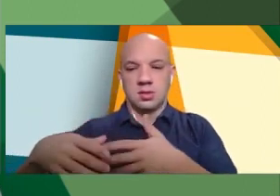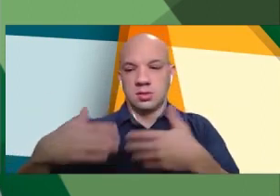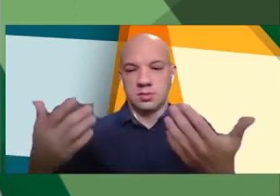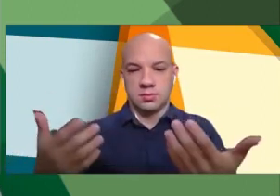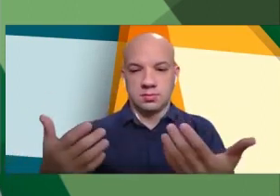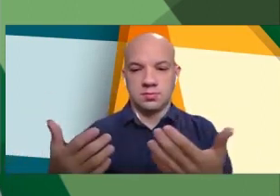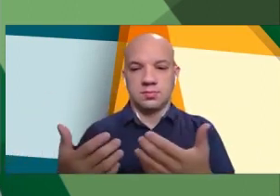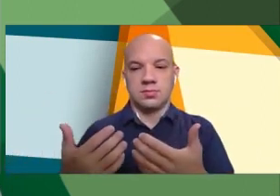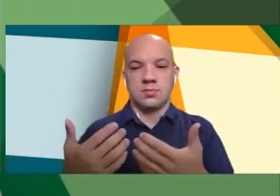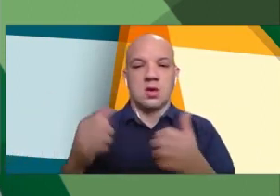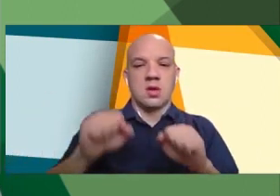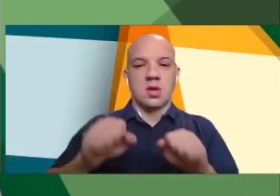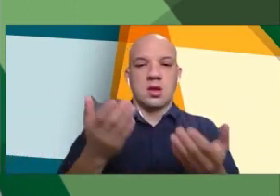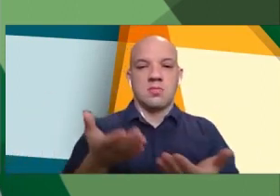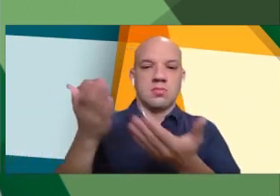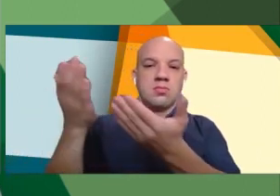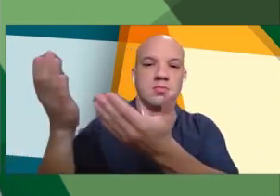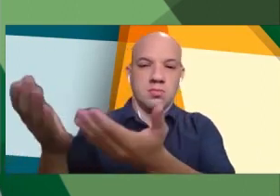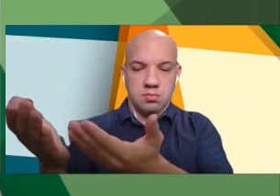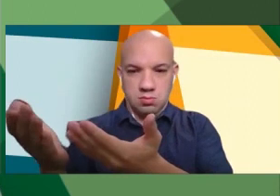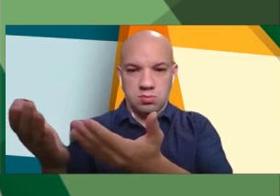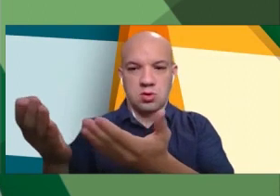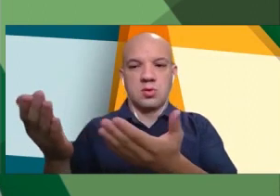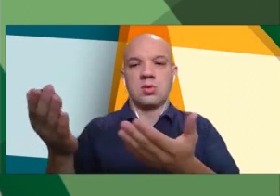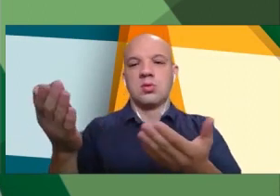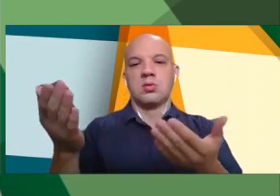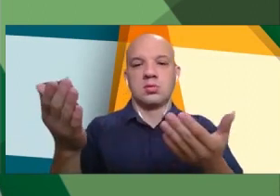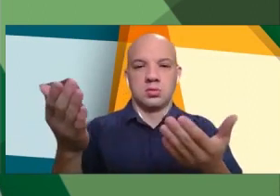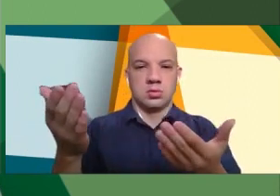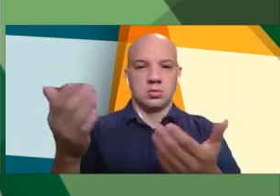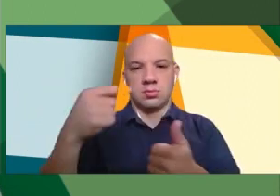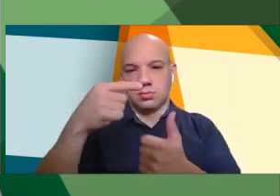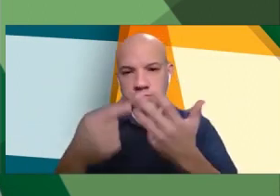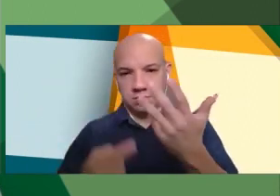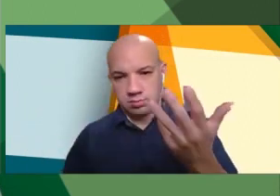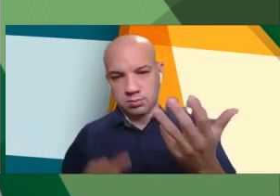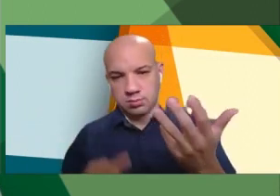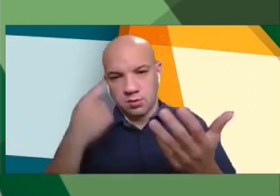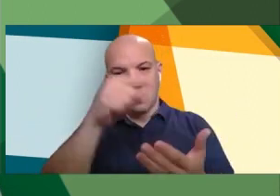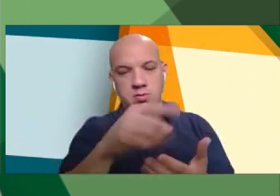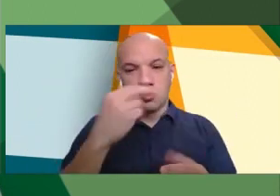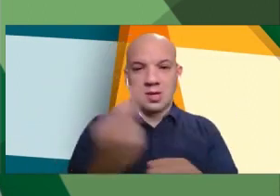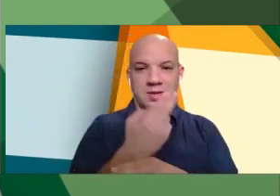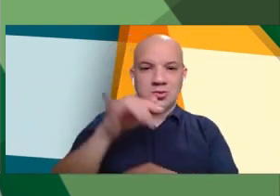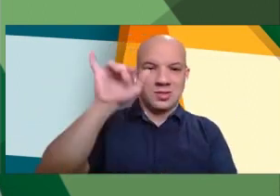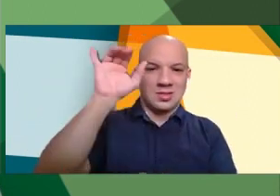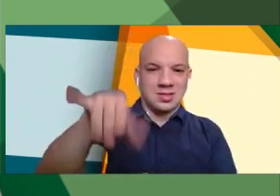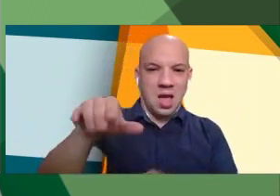it can suppose a bonus for you. So you can use that template. The Section